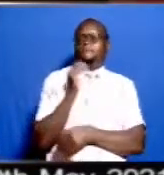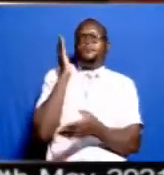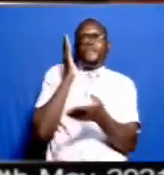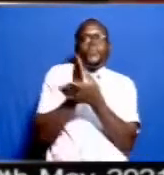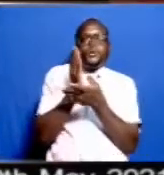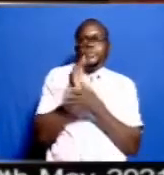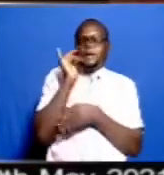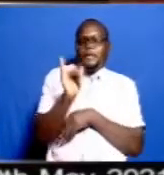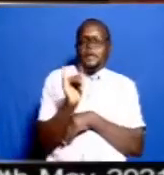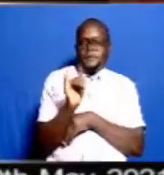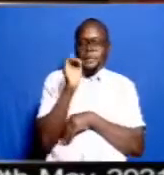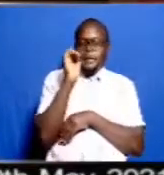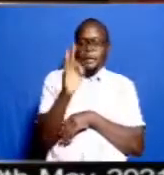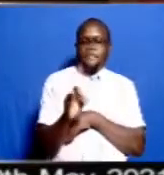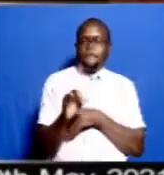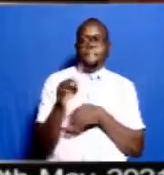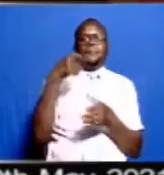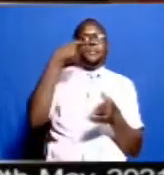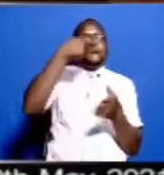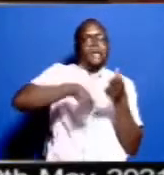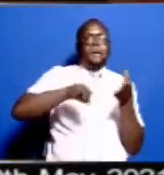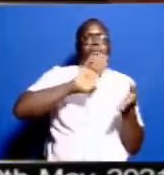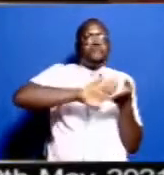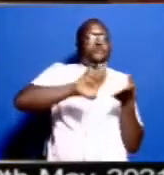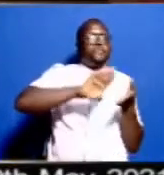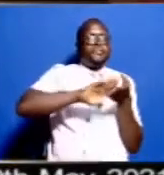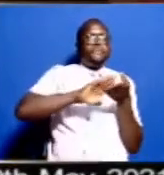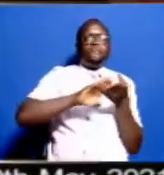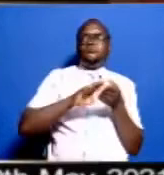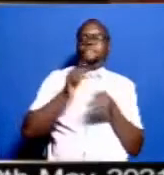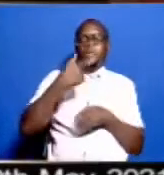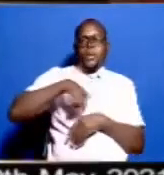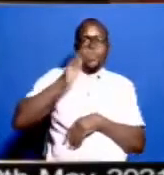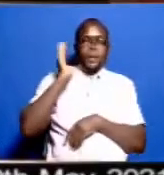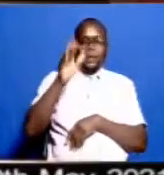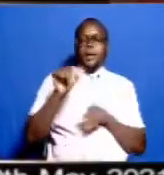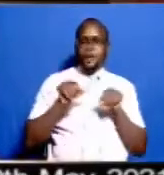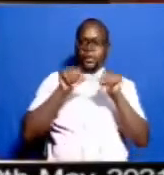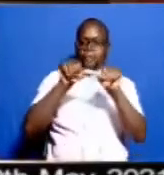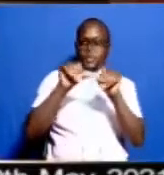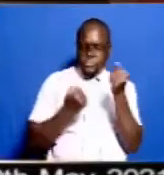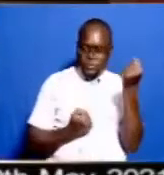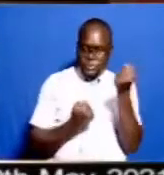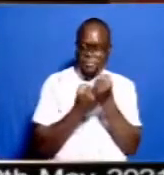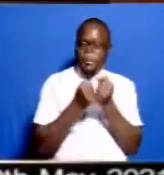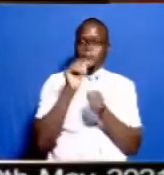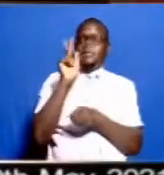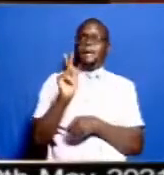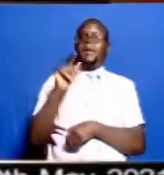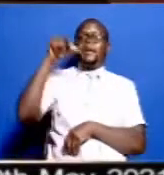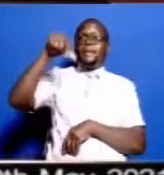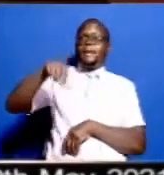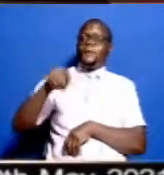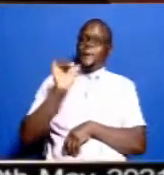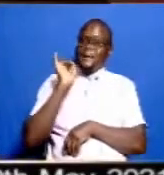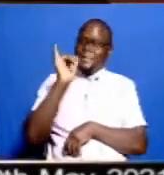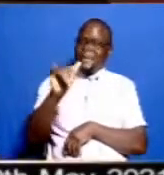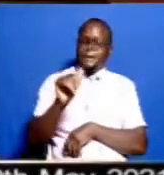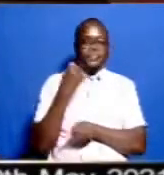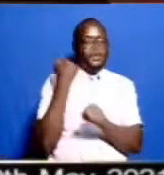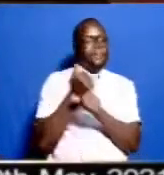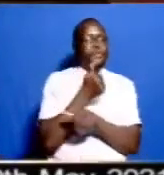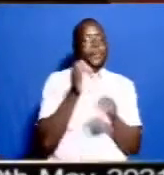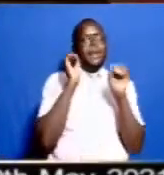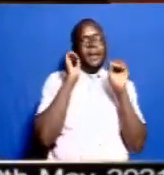that if the exemption is granted, we would actually be sustaining KQ, which in essence is not doing very